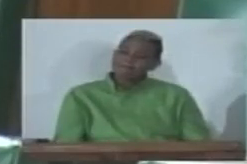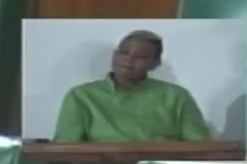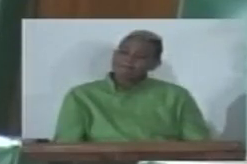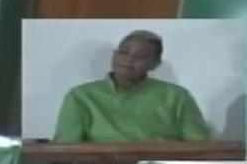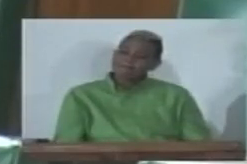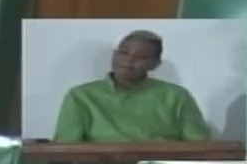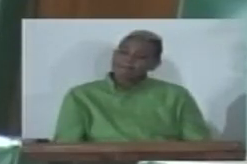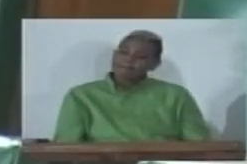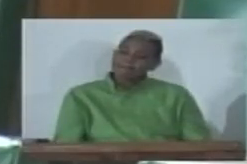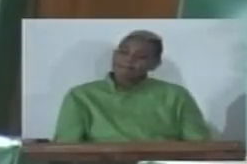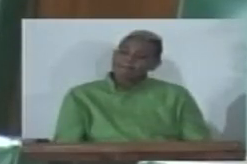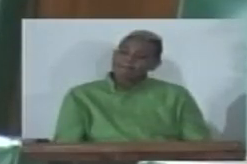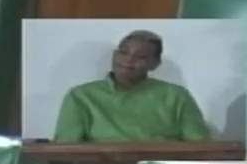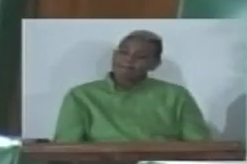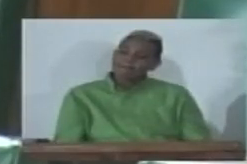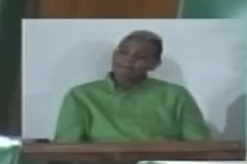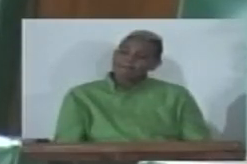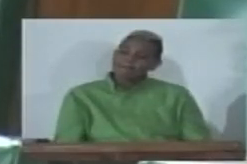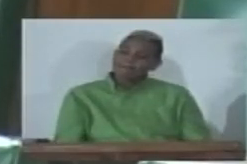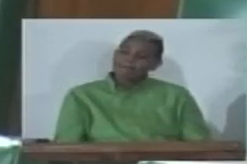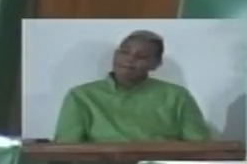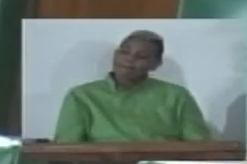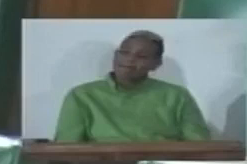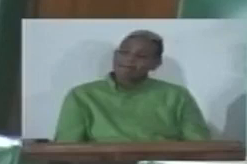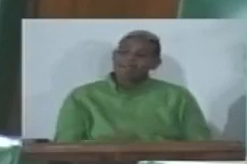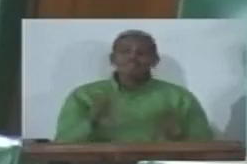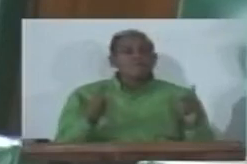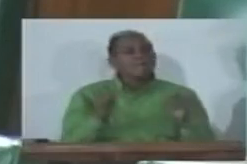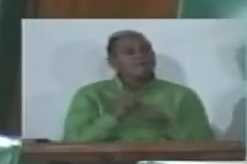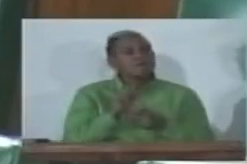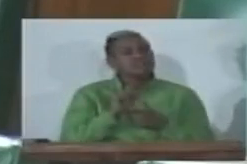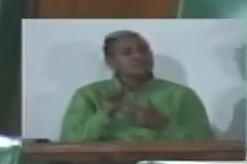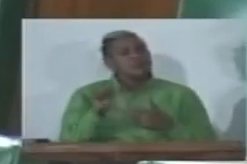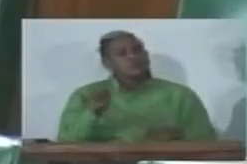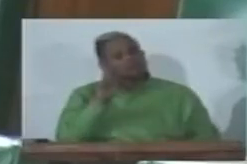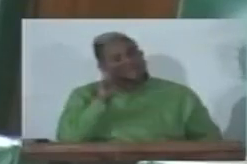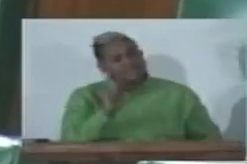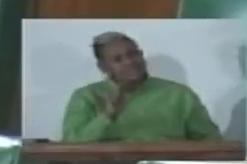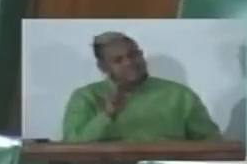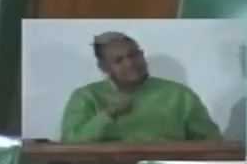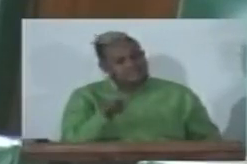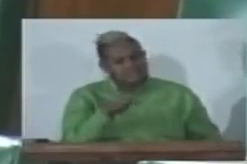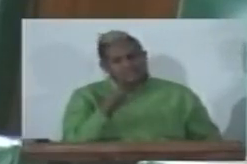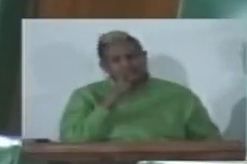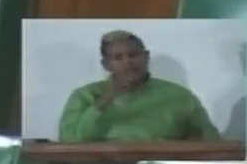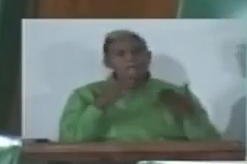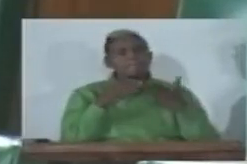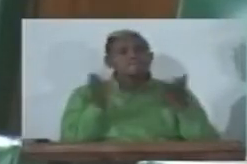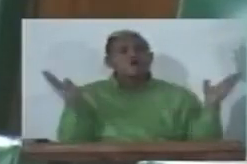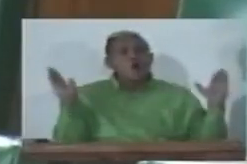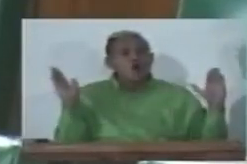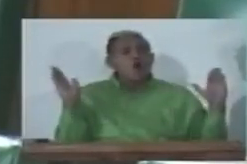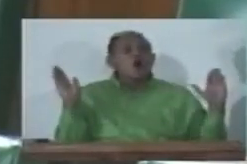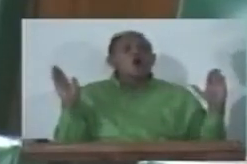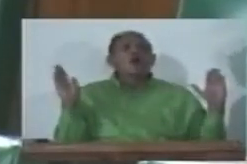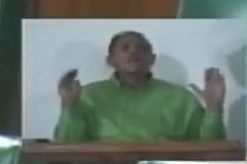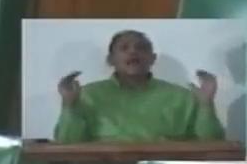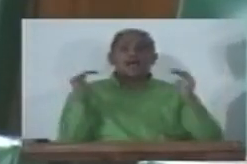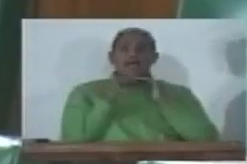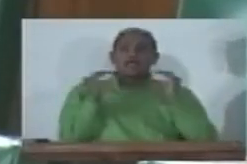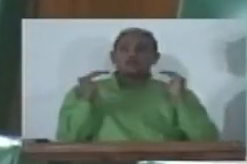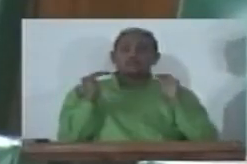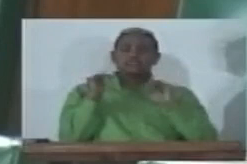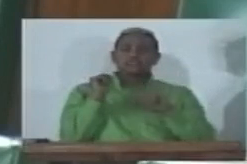for people with disabilities. And it must be seen as a broader equity